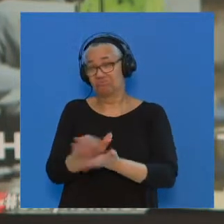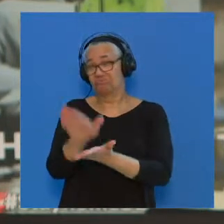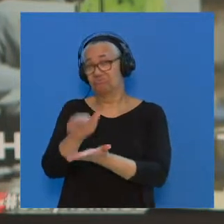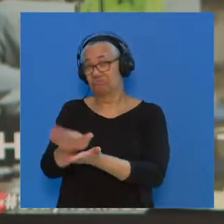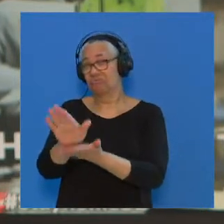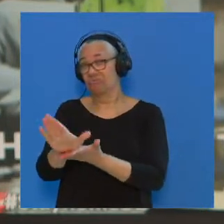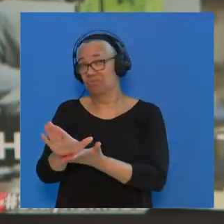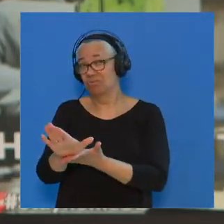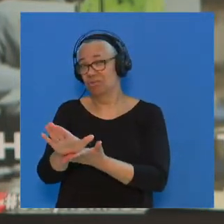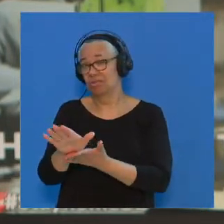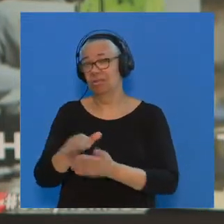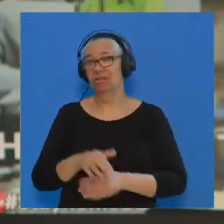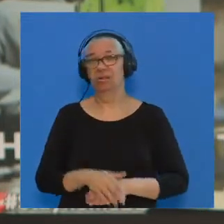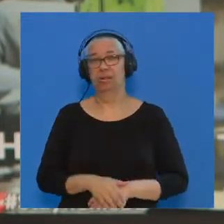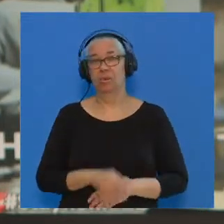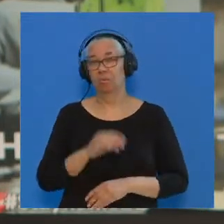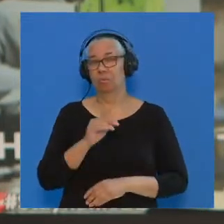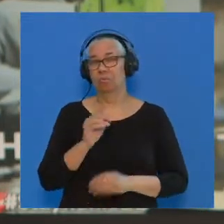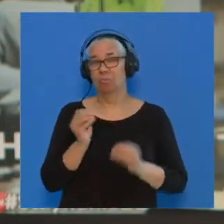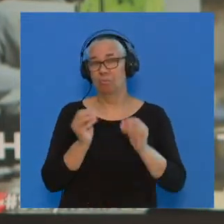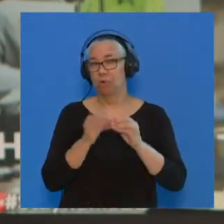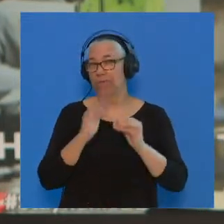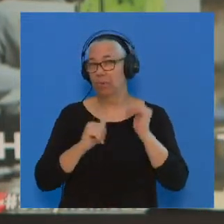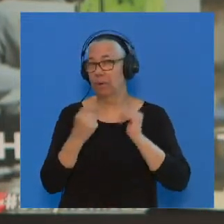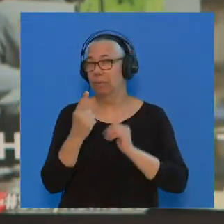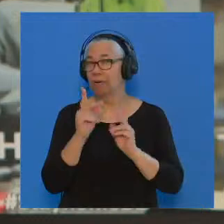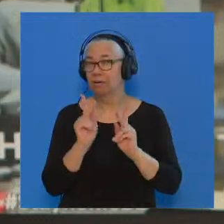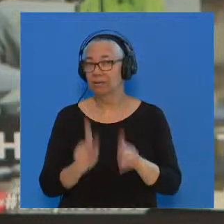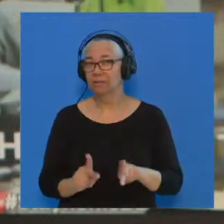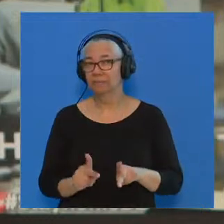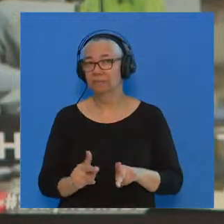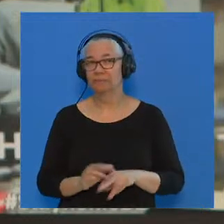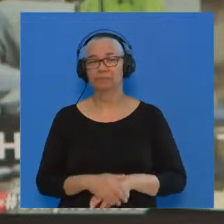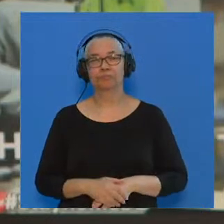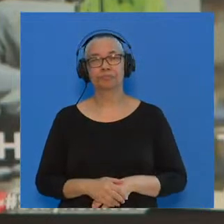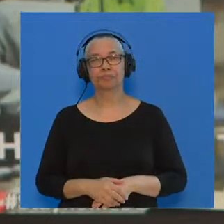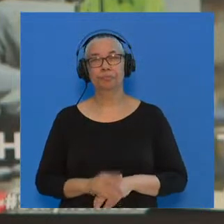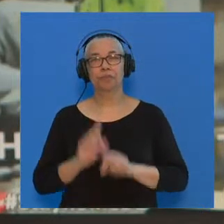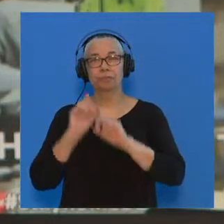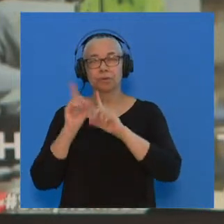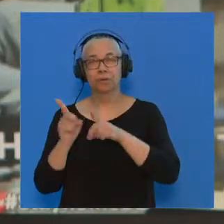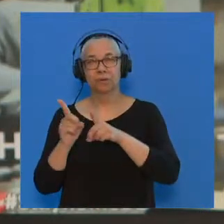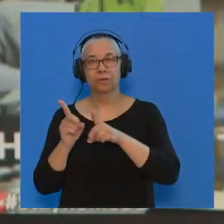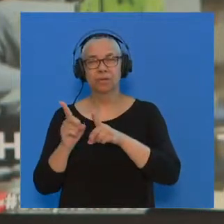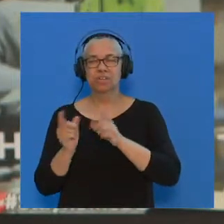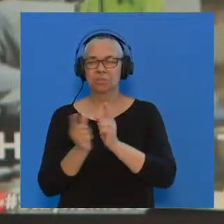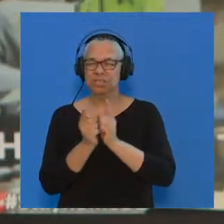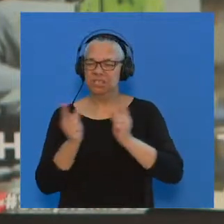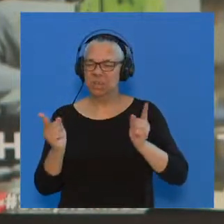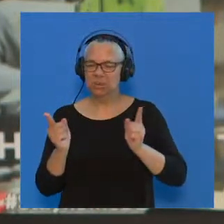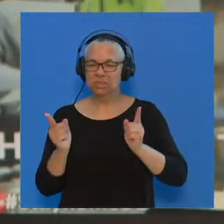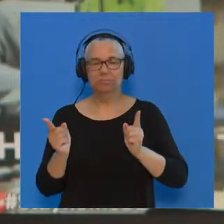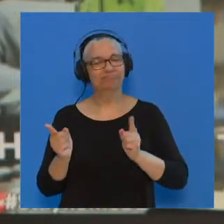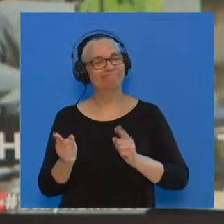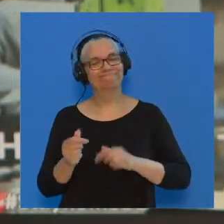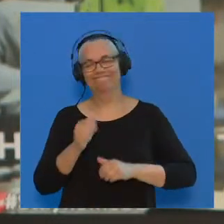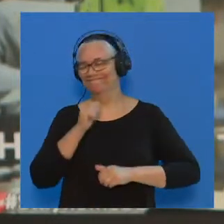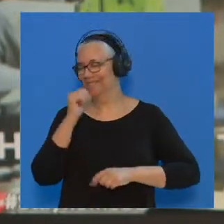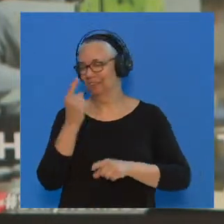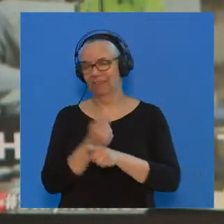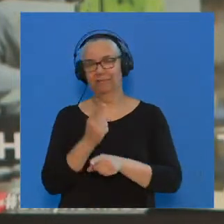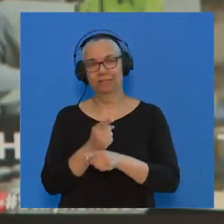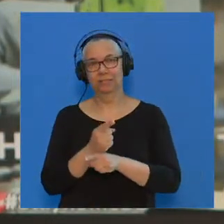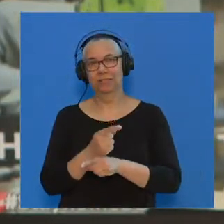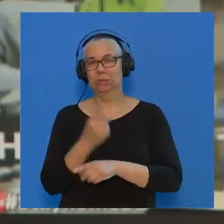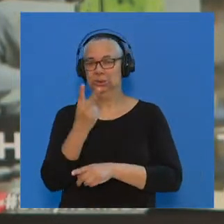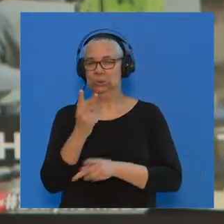I think in order to successfully be socially distant, it is not practicable for two jet people to be on a jet ski